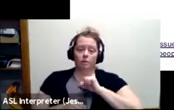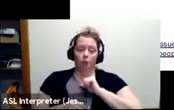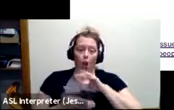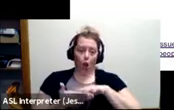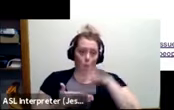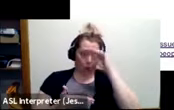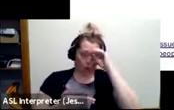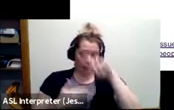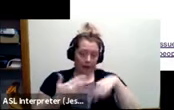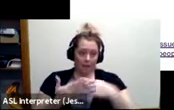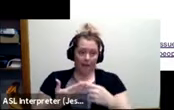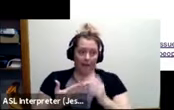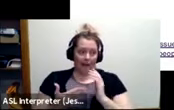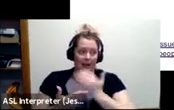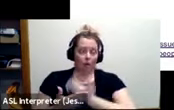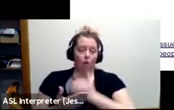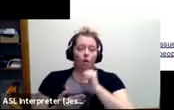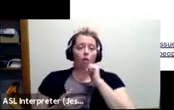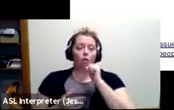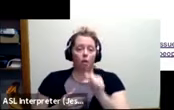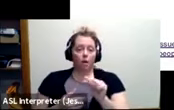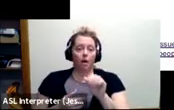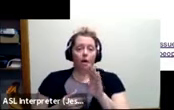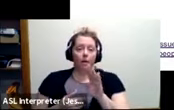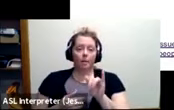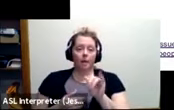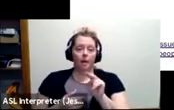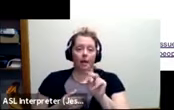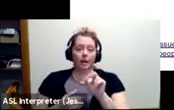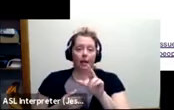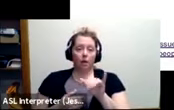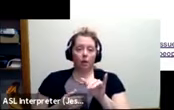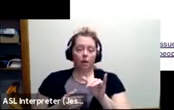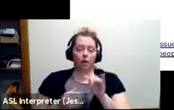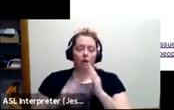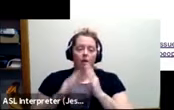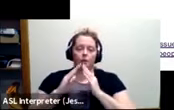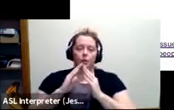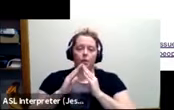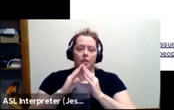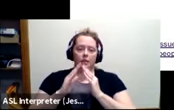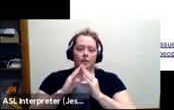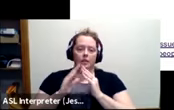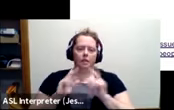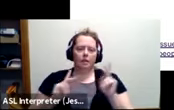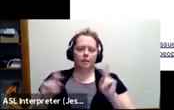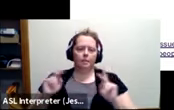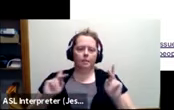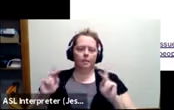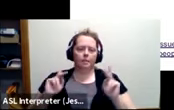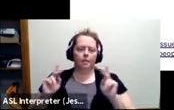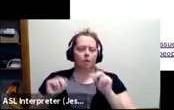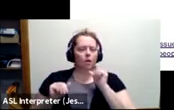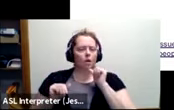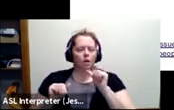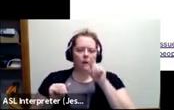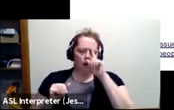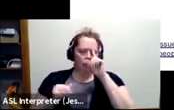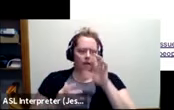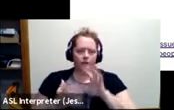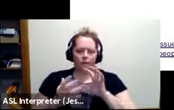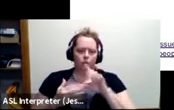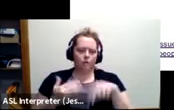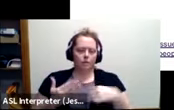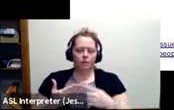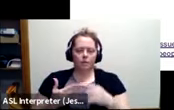non-binary communities, people aren't confused about, or non-binary people aren't confused about their gender identity or following a new